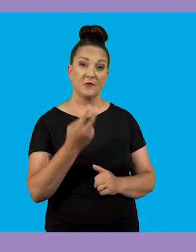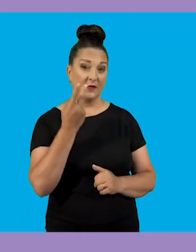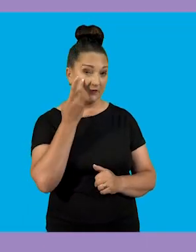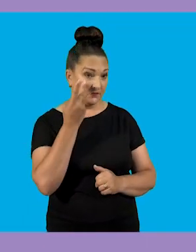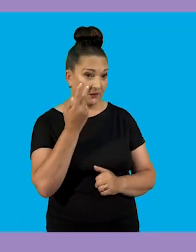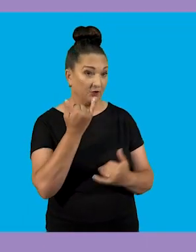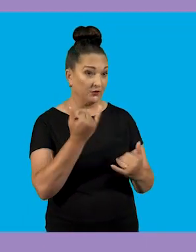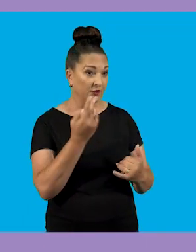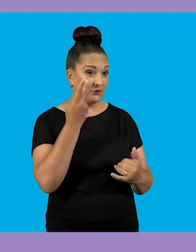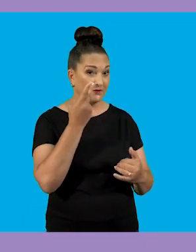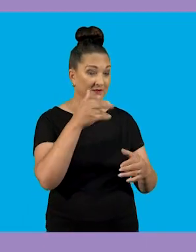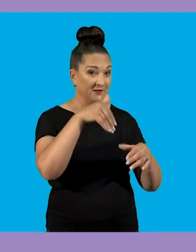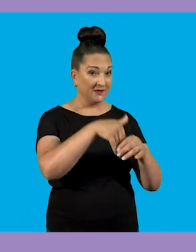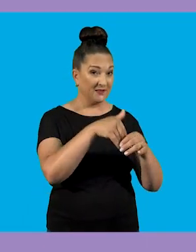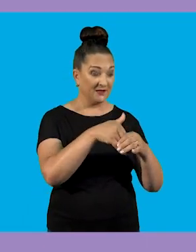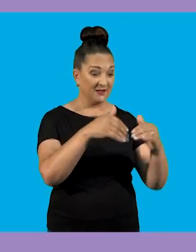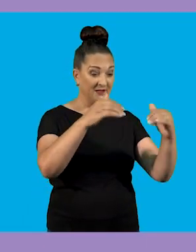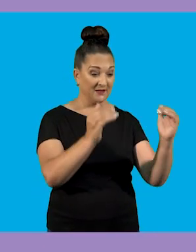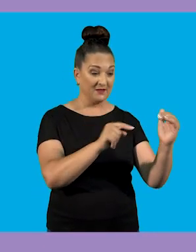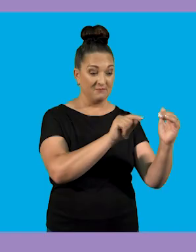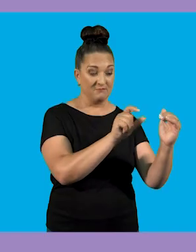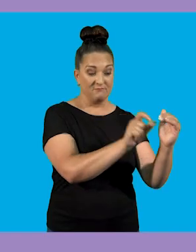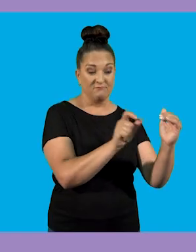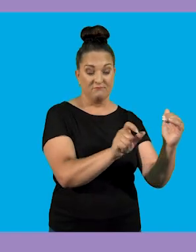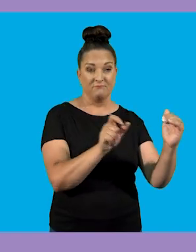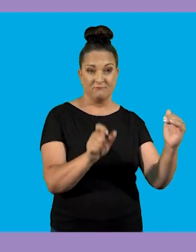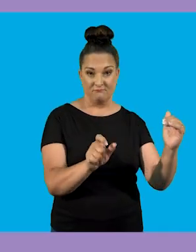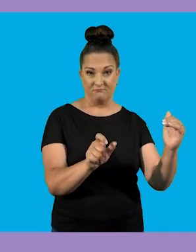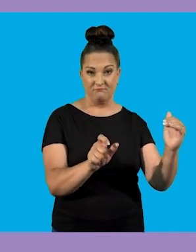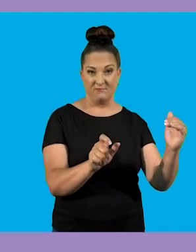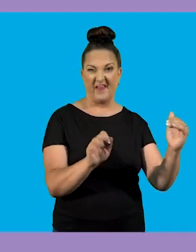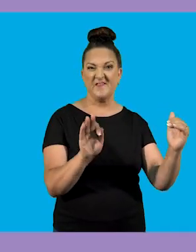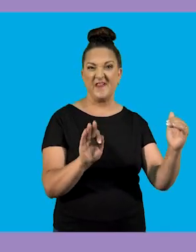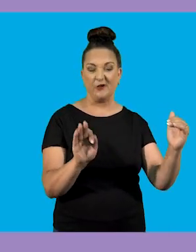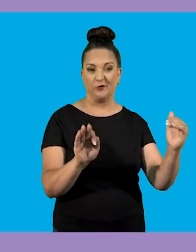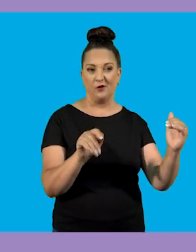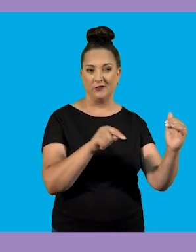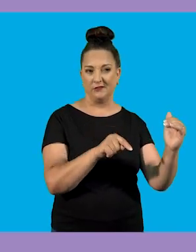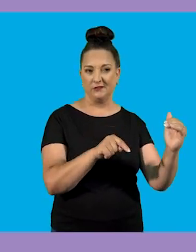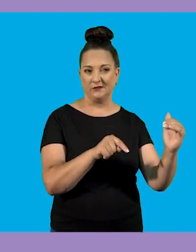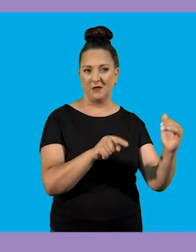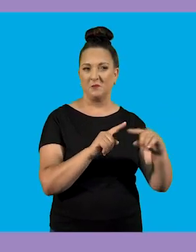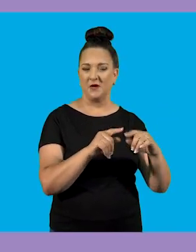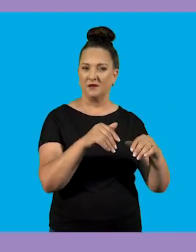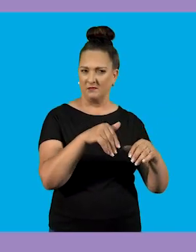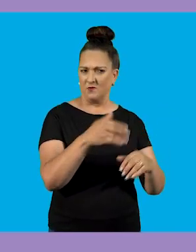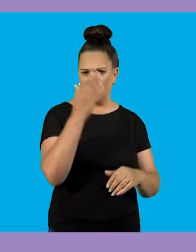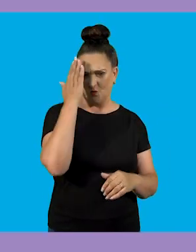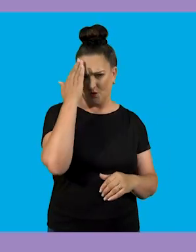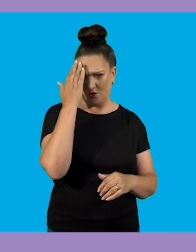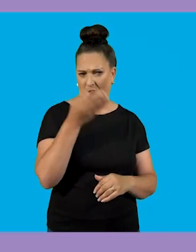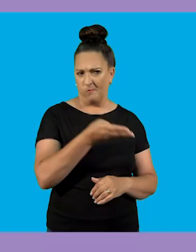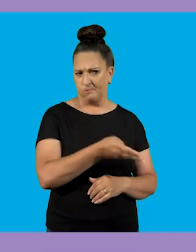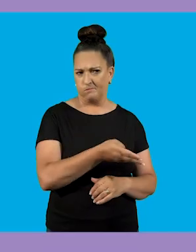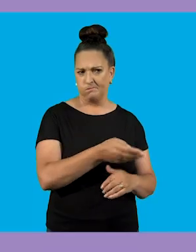that trinomial and we are going to factorize it. So we have 2 outside there, and we know that when we factorize it,